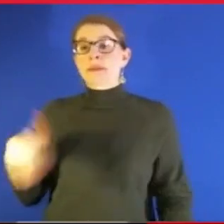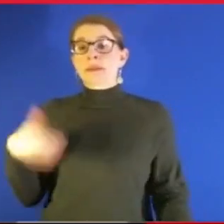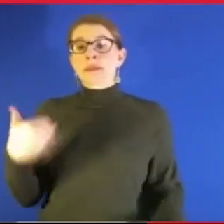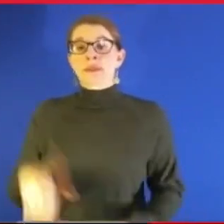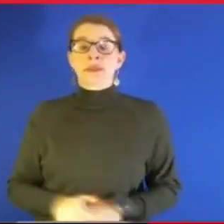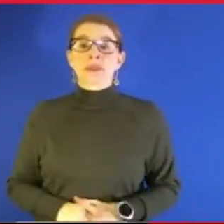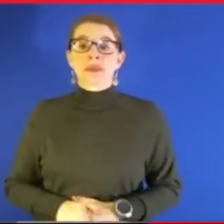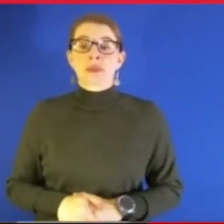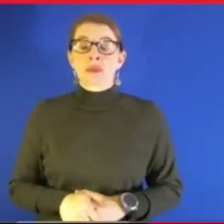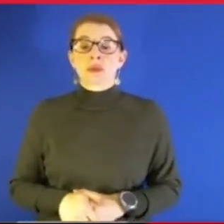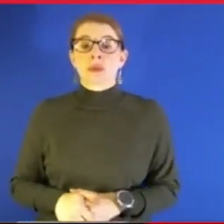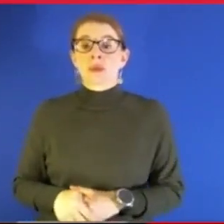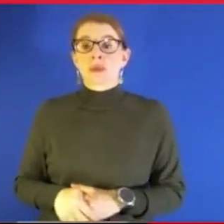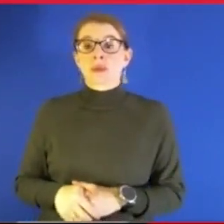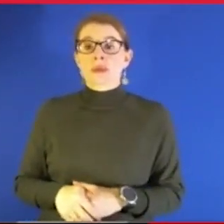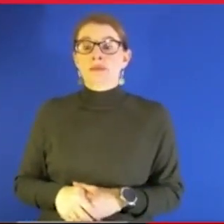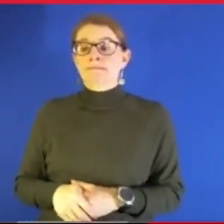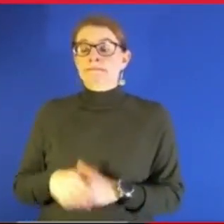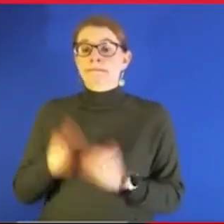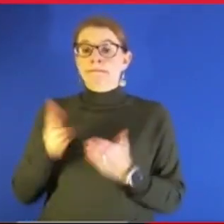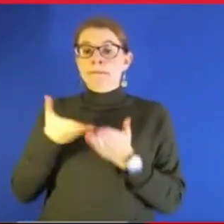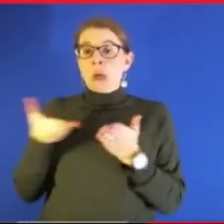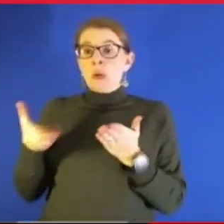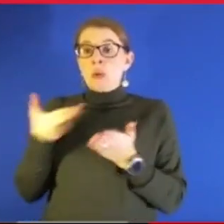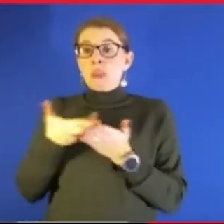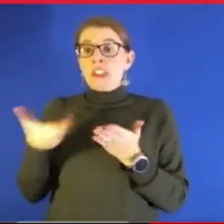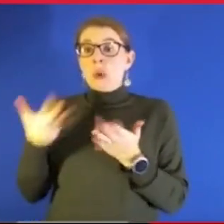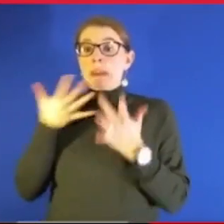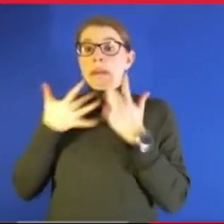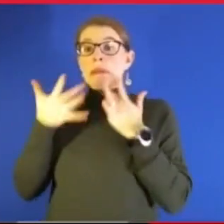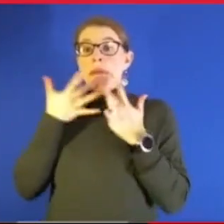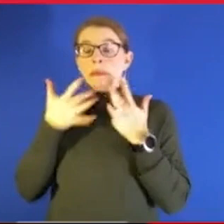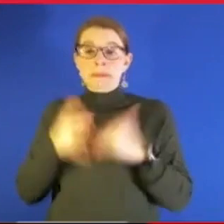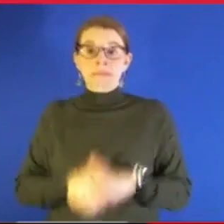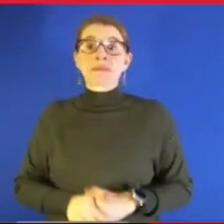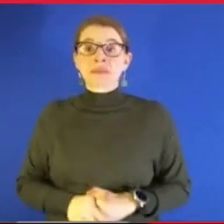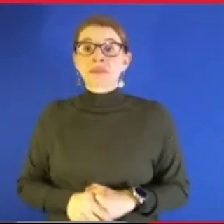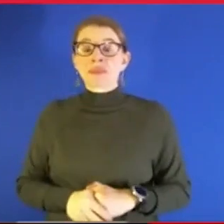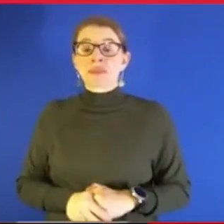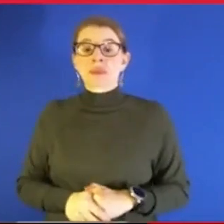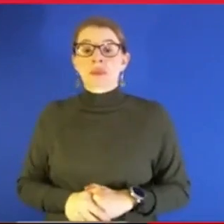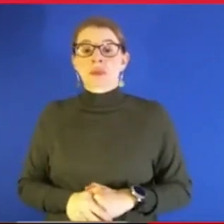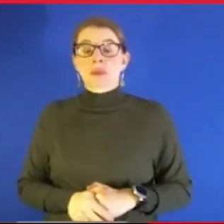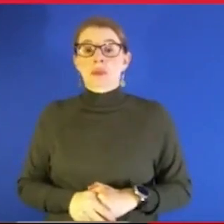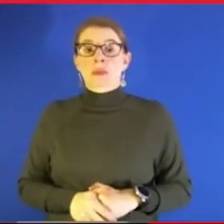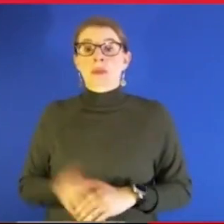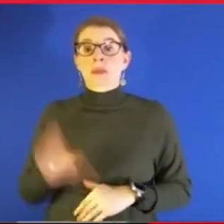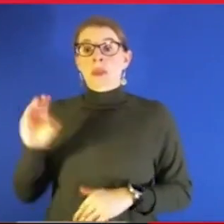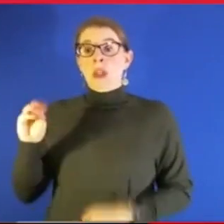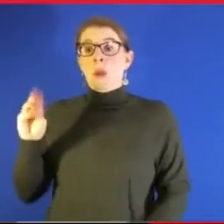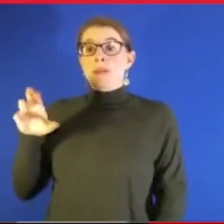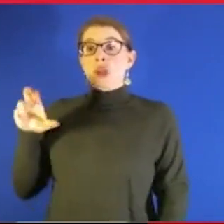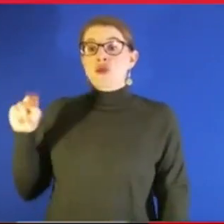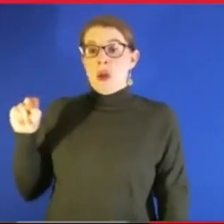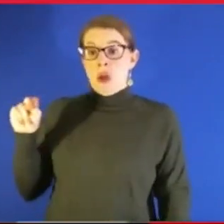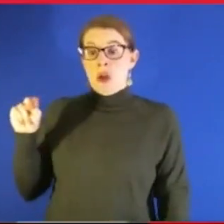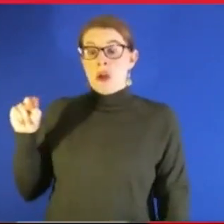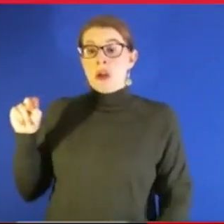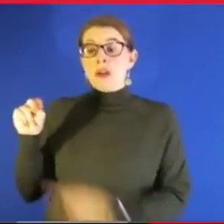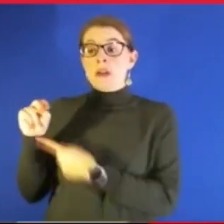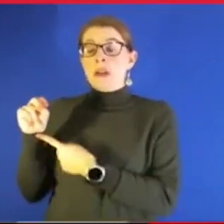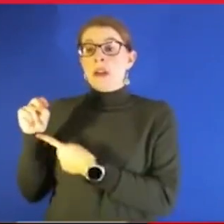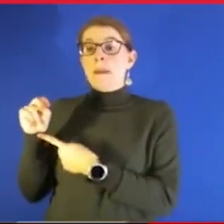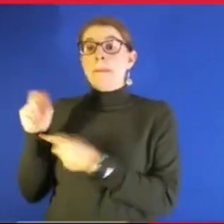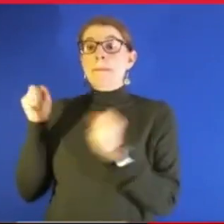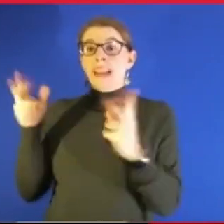how the supply chain has been affected, continues to be. And I think if you look at what Omicron's doing and the widespread